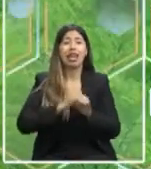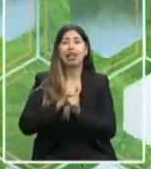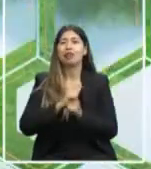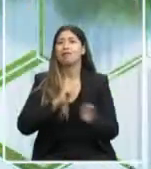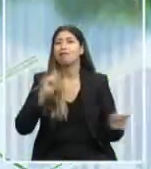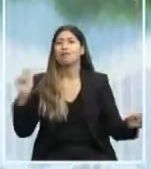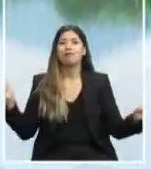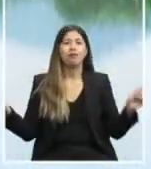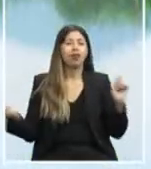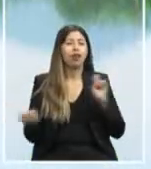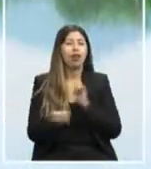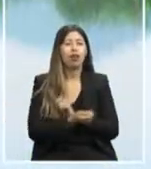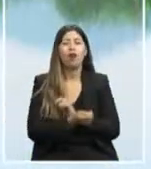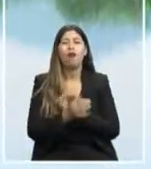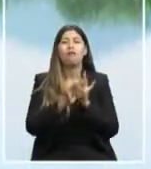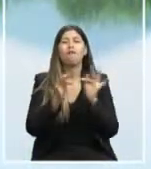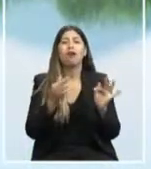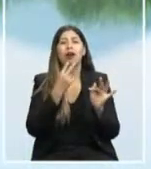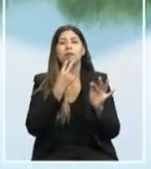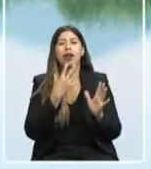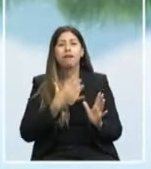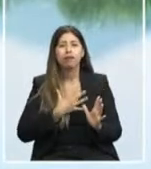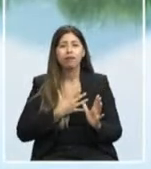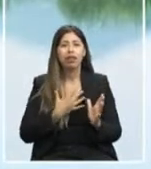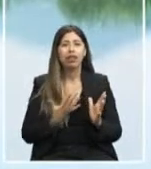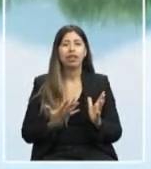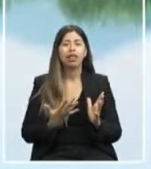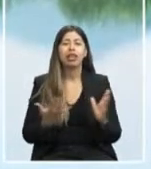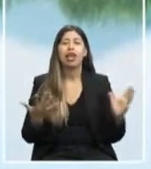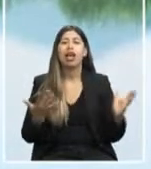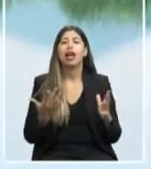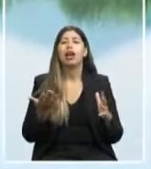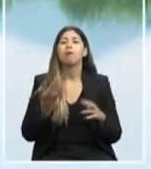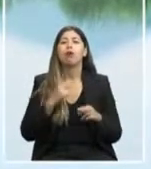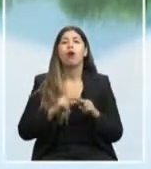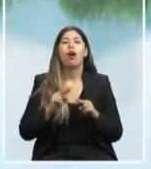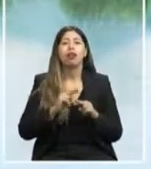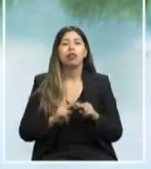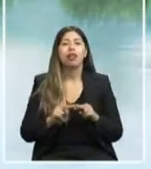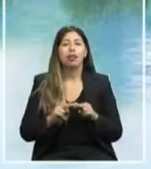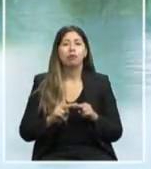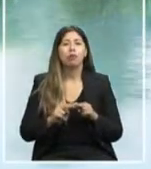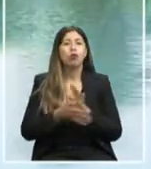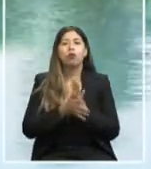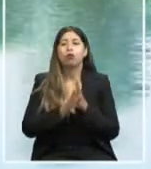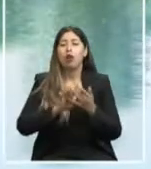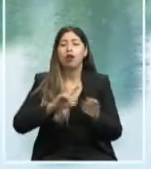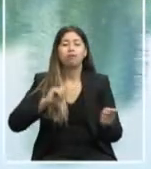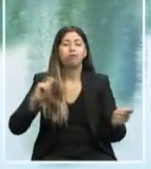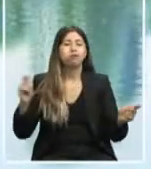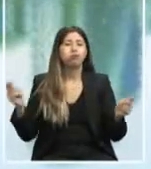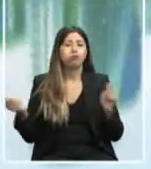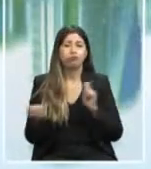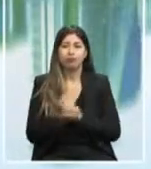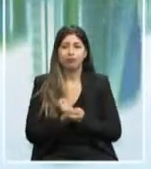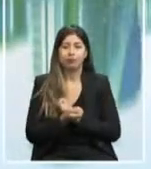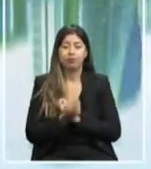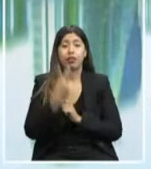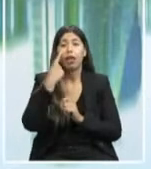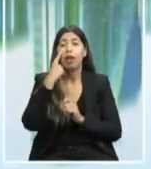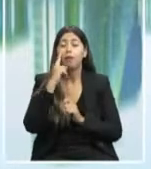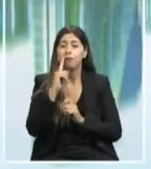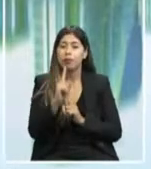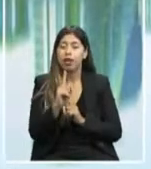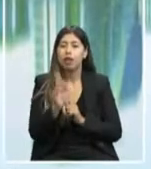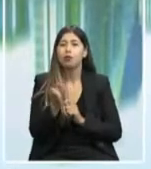life, how we behave, everything changed considerably. However, our body could not be adapted